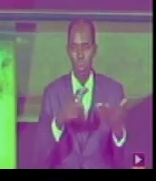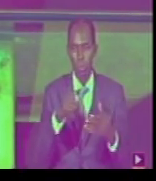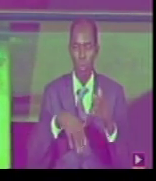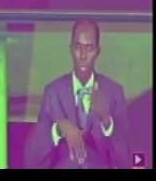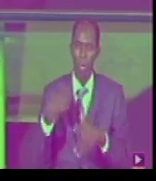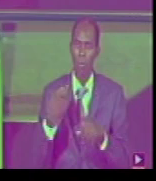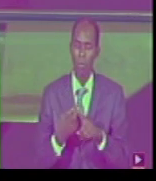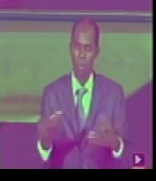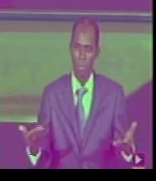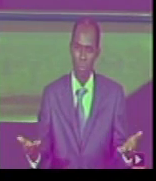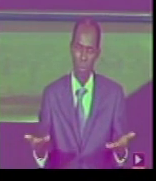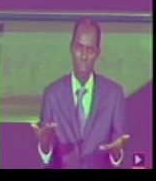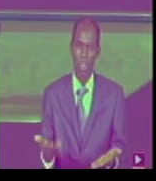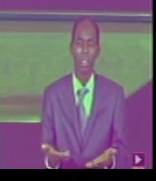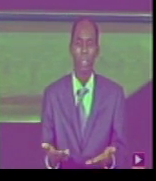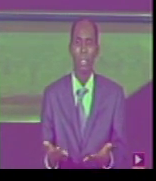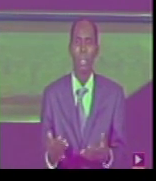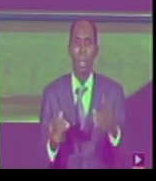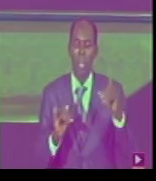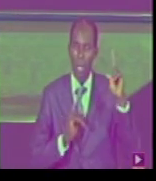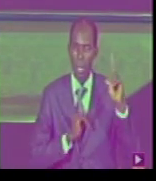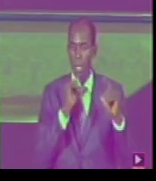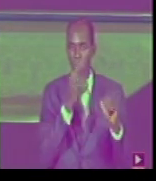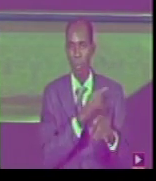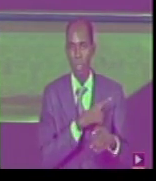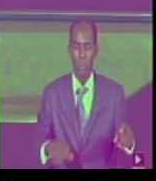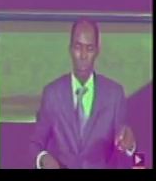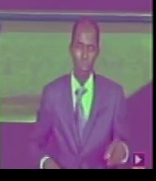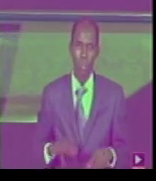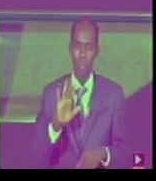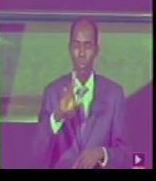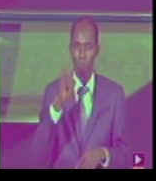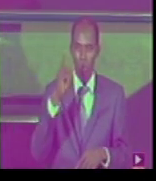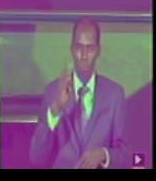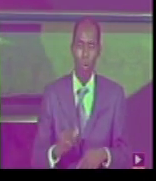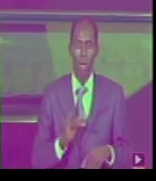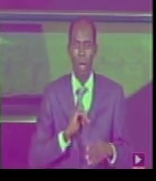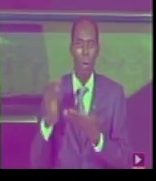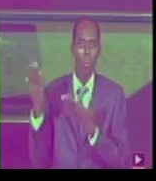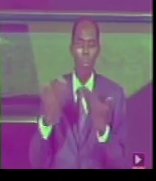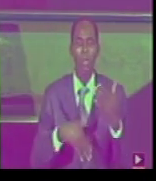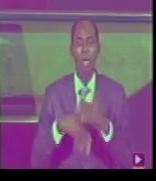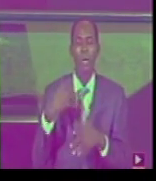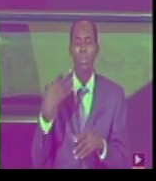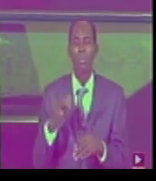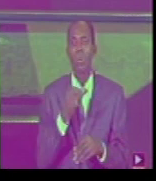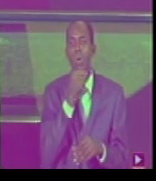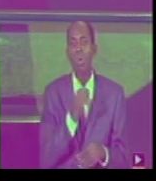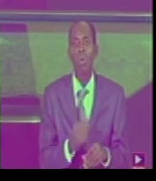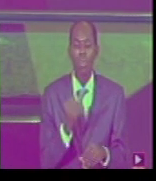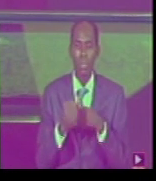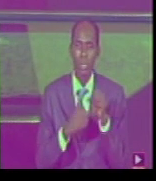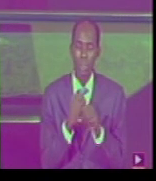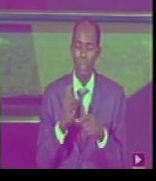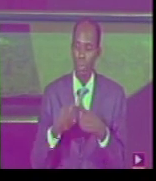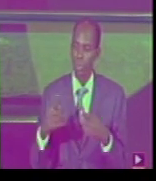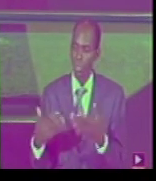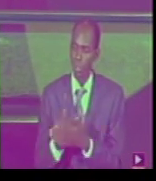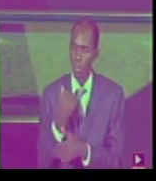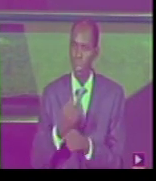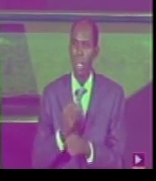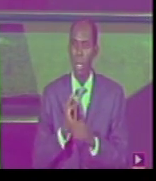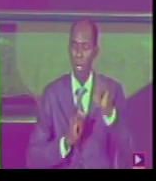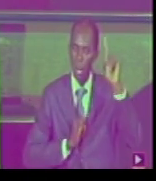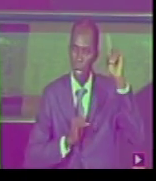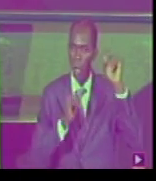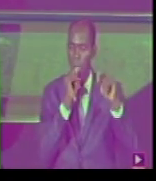says, I am the Lord. I'm bringing you out of the old year. I'm taking you to the new year. And it says, I'm still that same God that